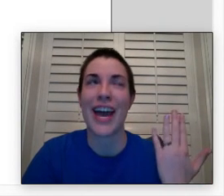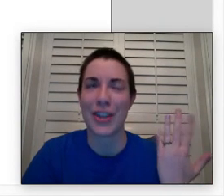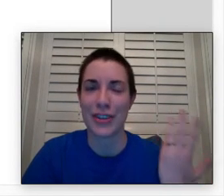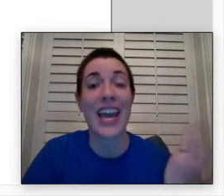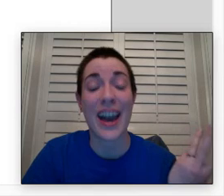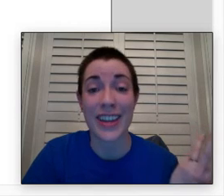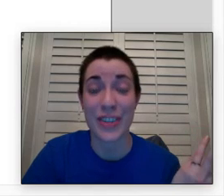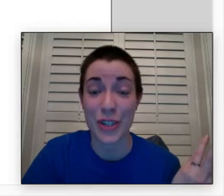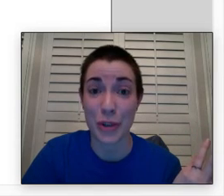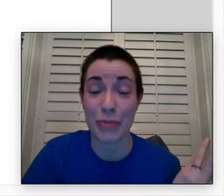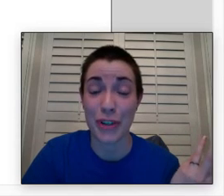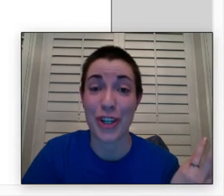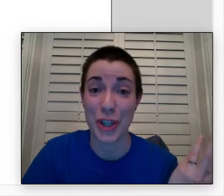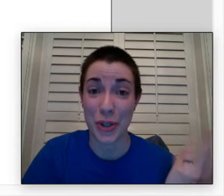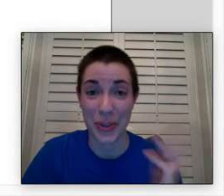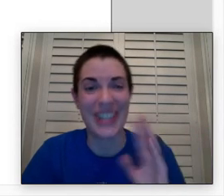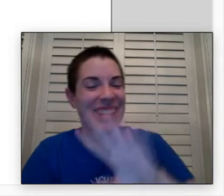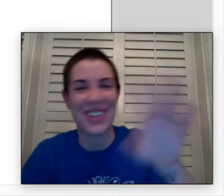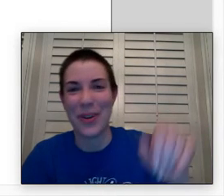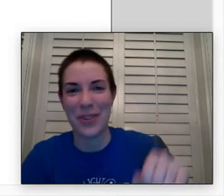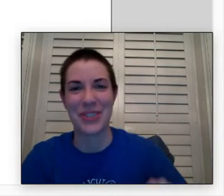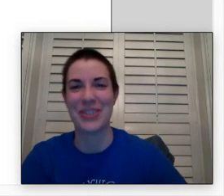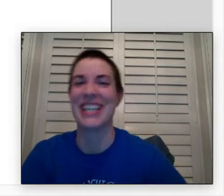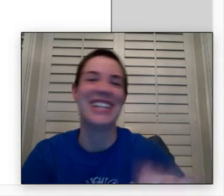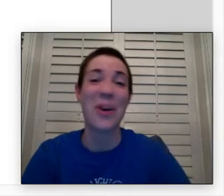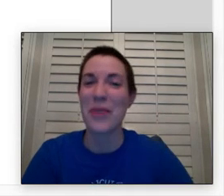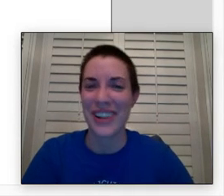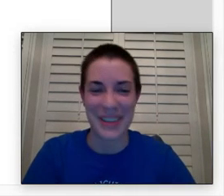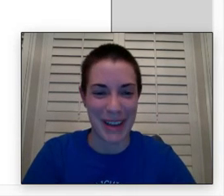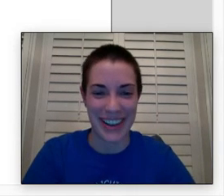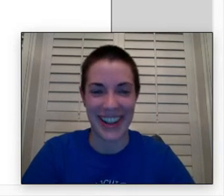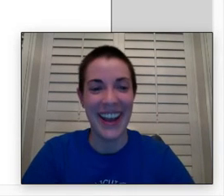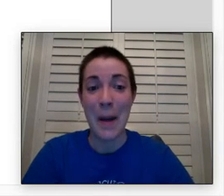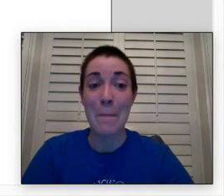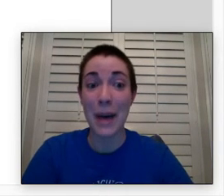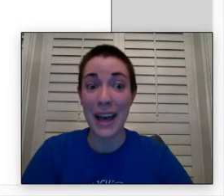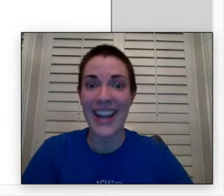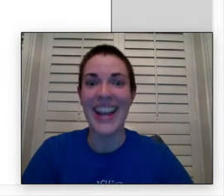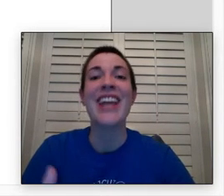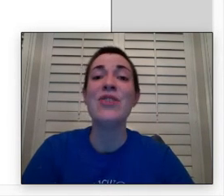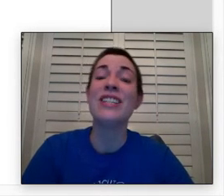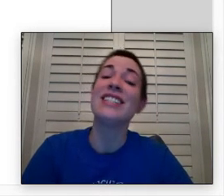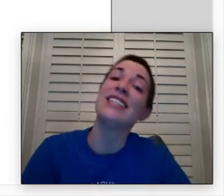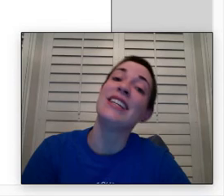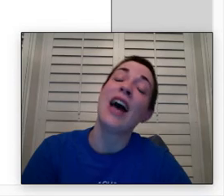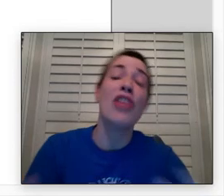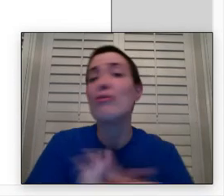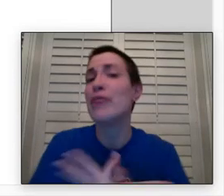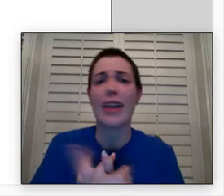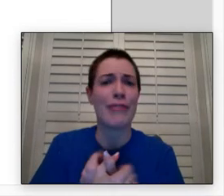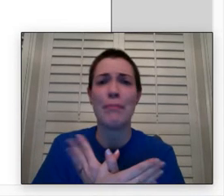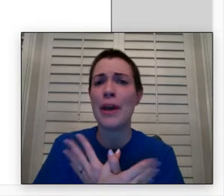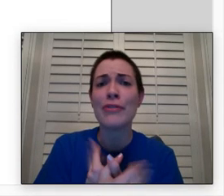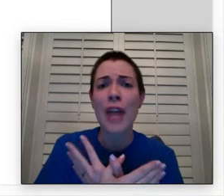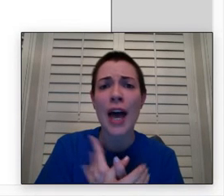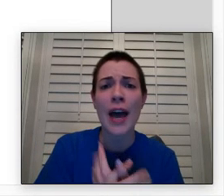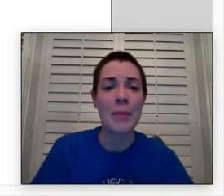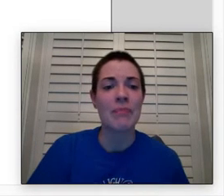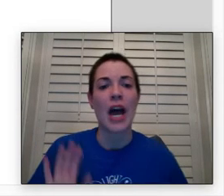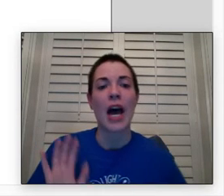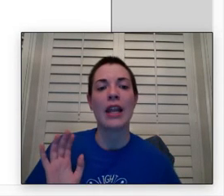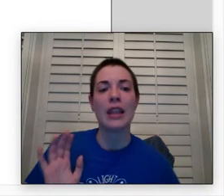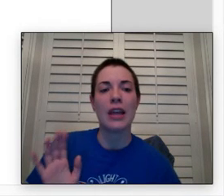the accurate term for cocoon. It's a whole story. Don't worry about it. But you get to see the real life